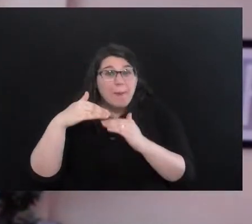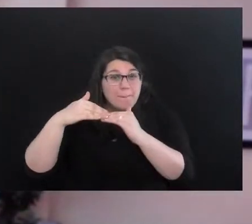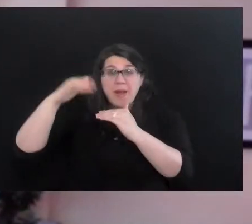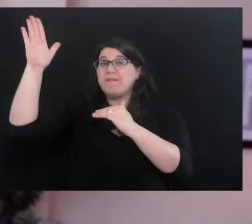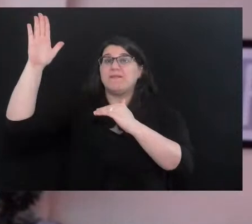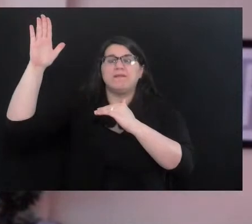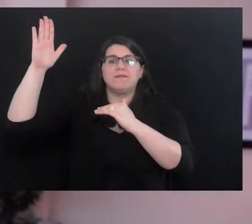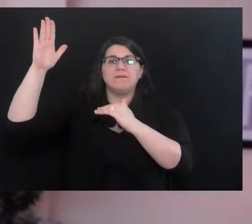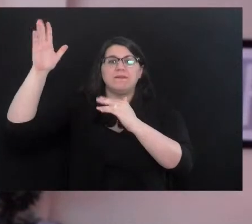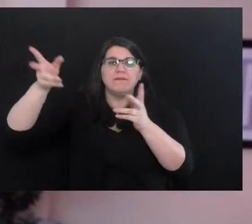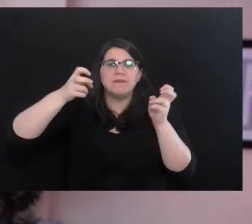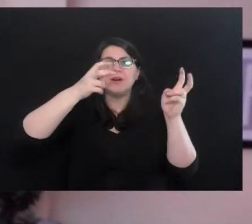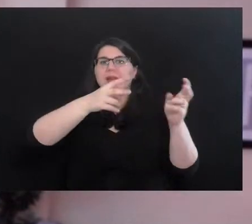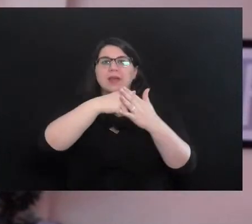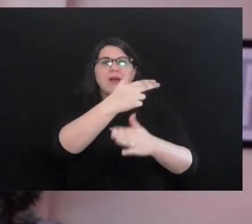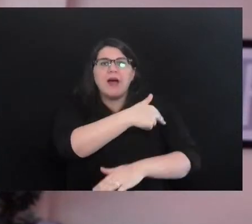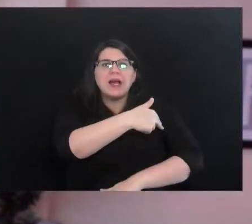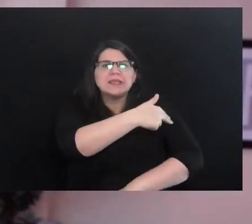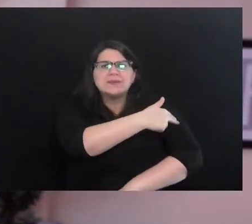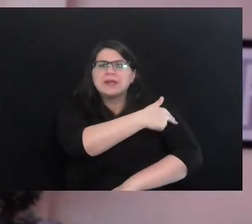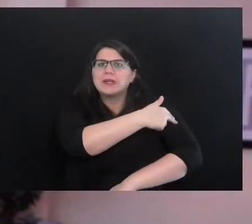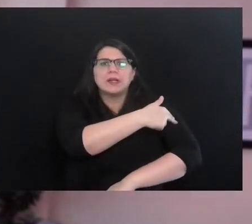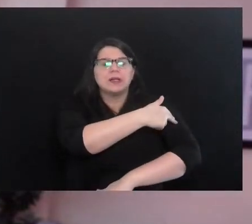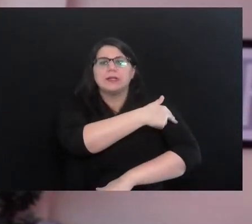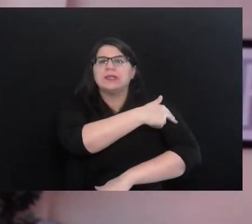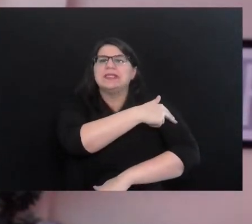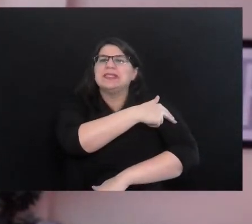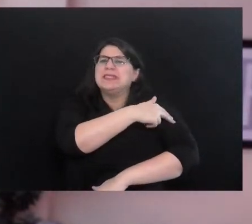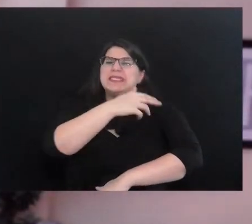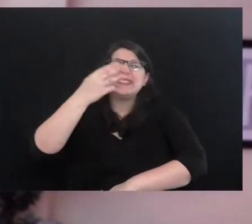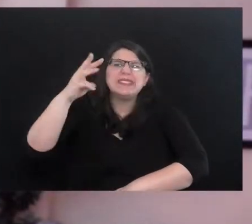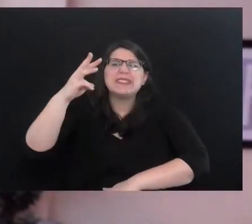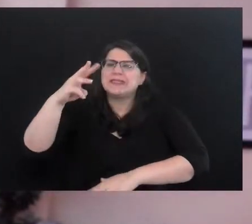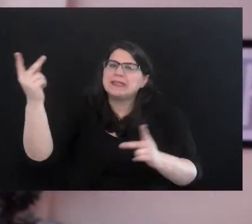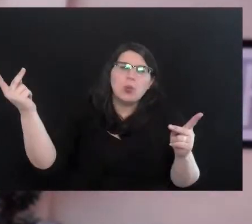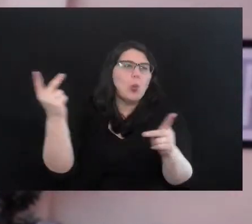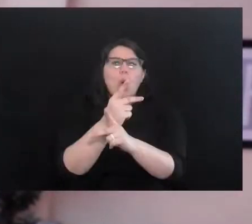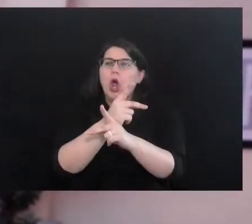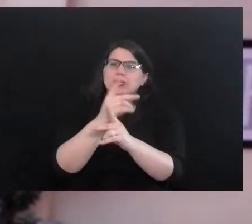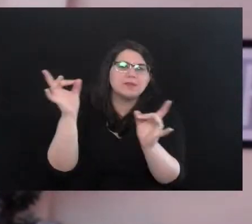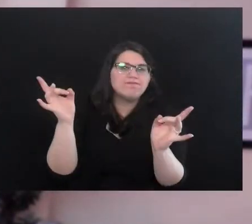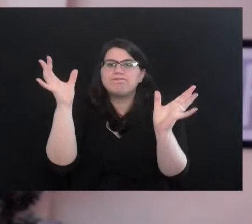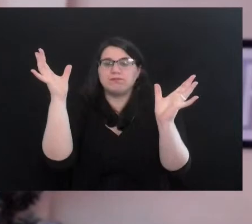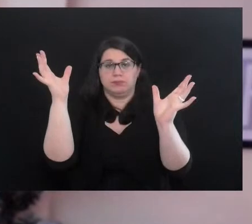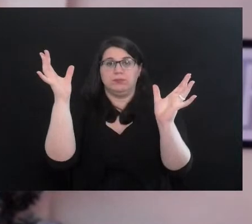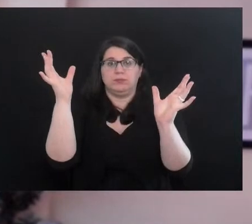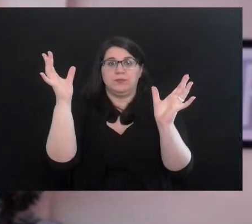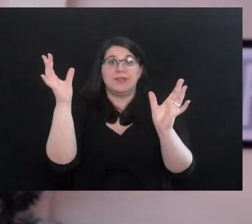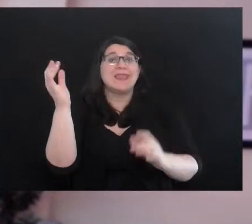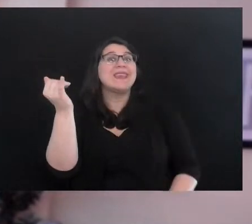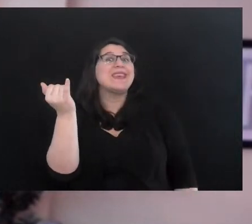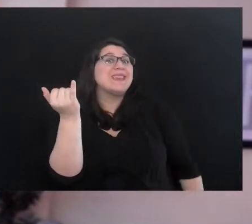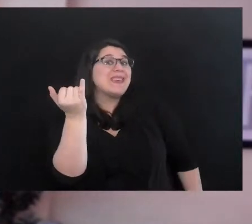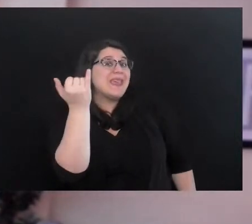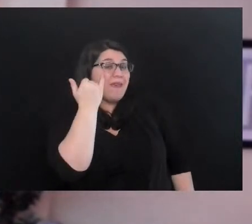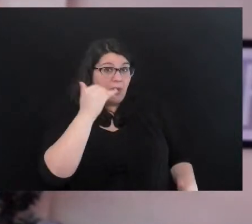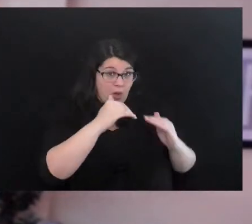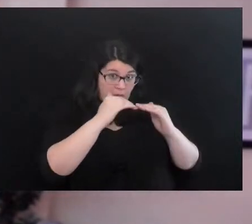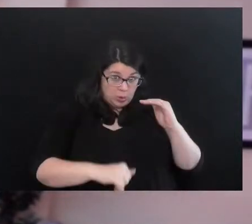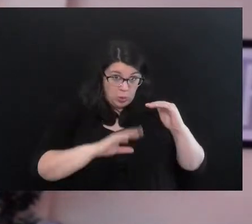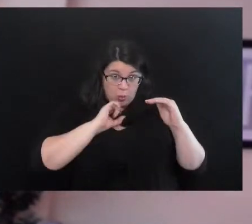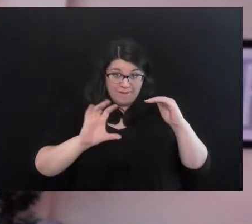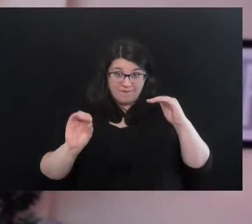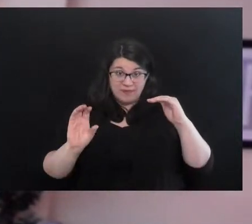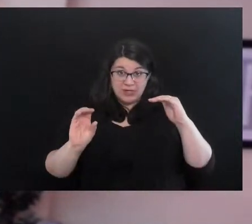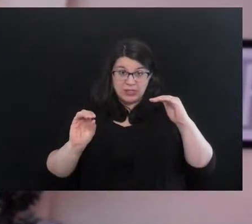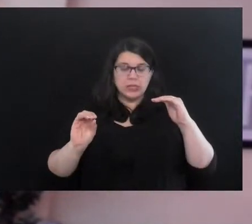being hospitalized with COVID-19 goes up 16 times. And even if you're under 50 years old, your